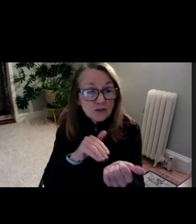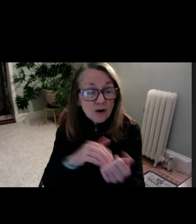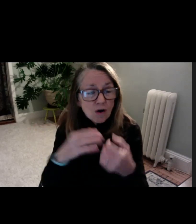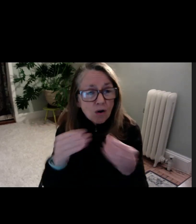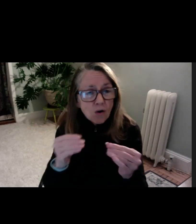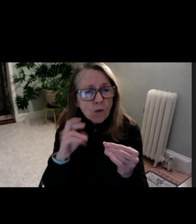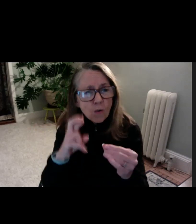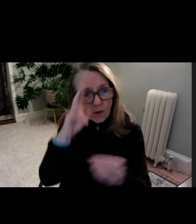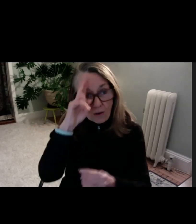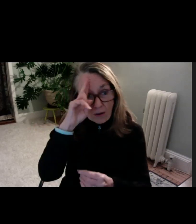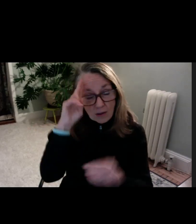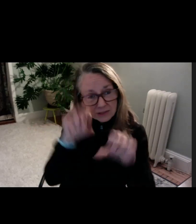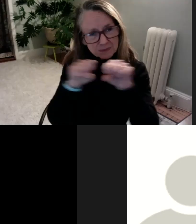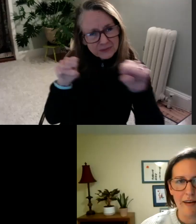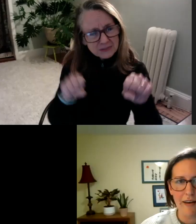system?